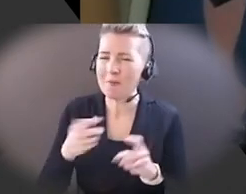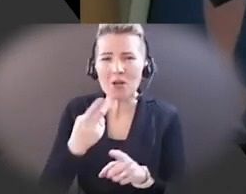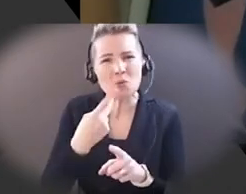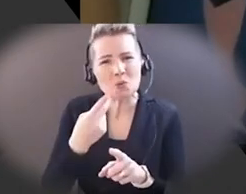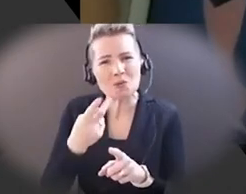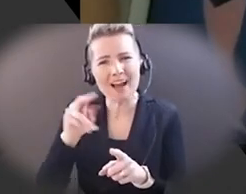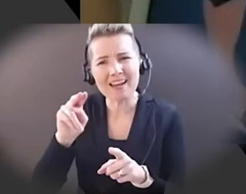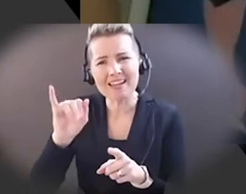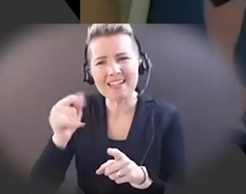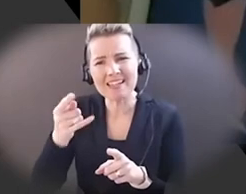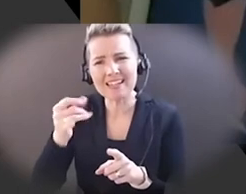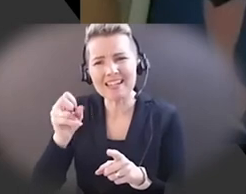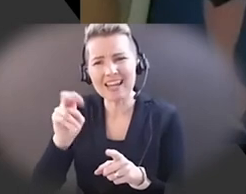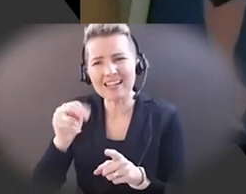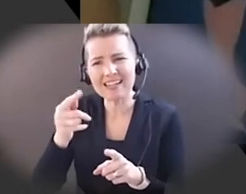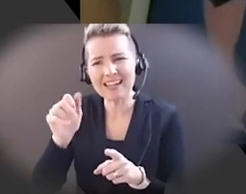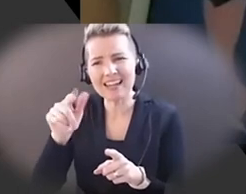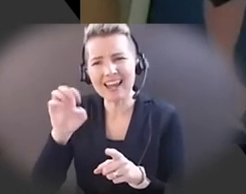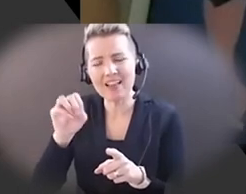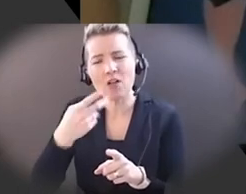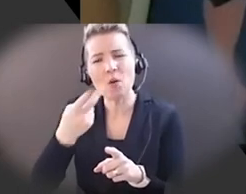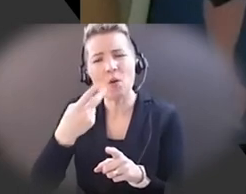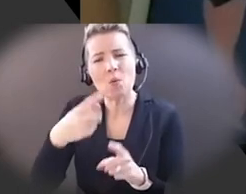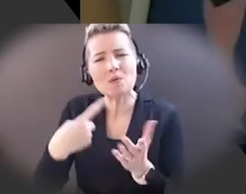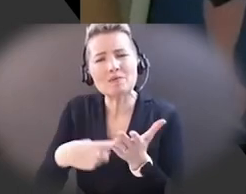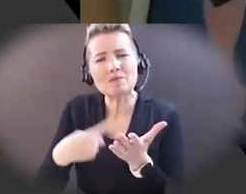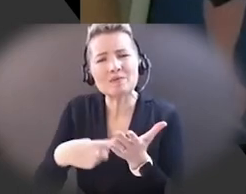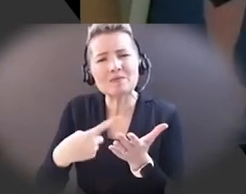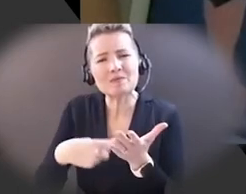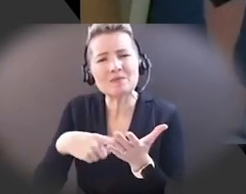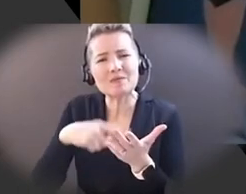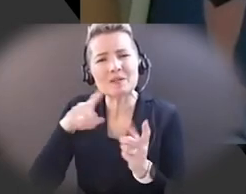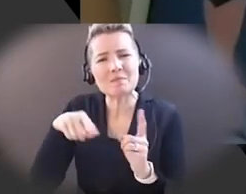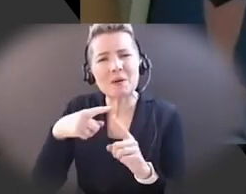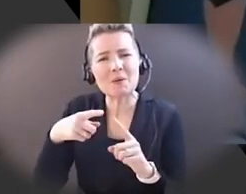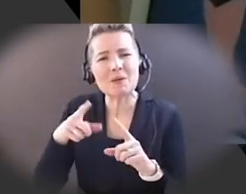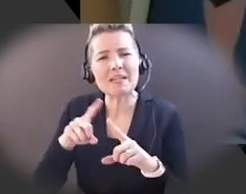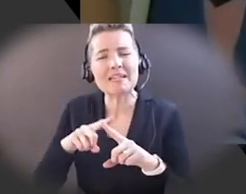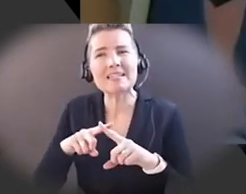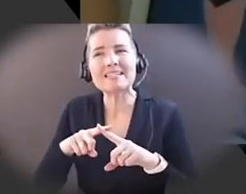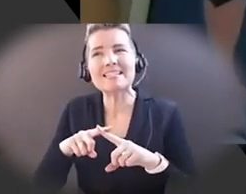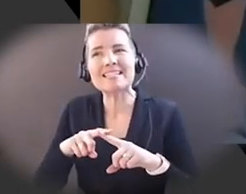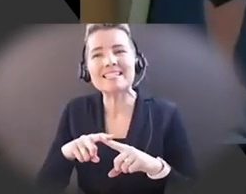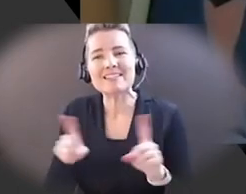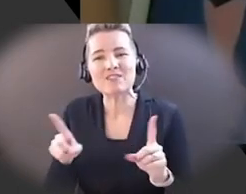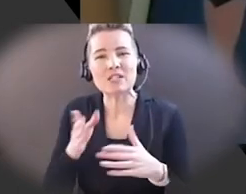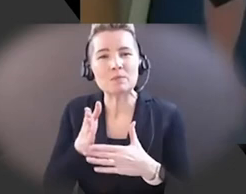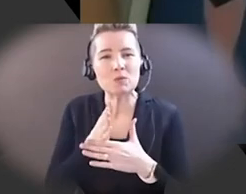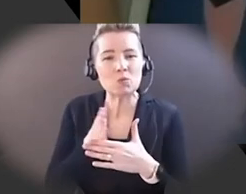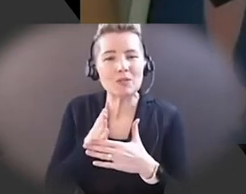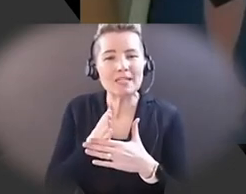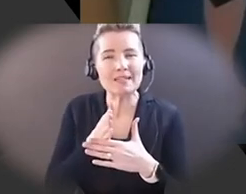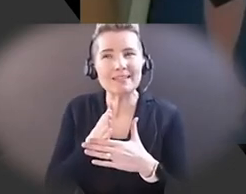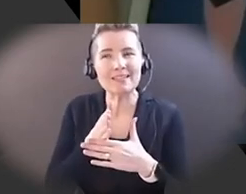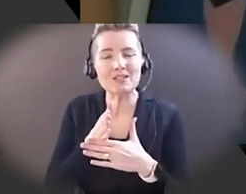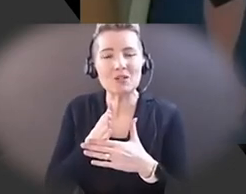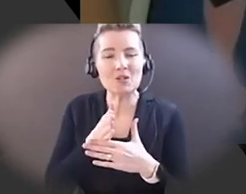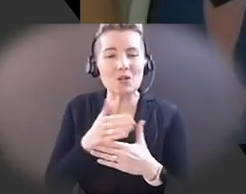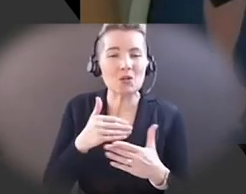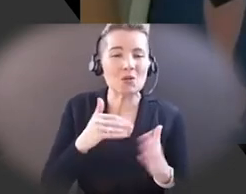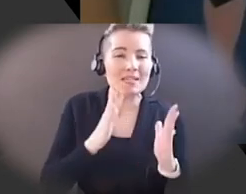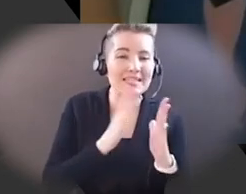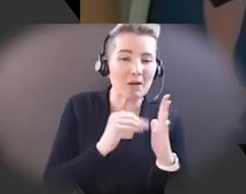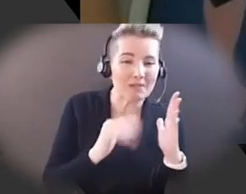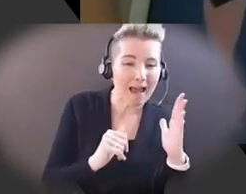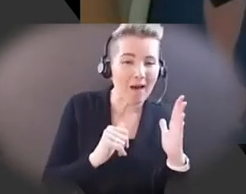conversation relating to, the differences between maybe Toronto, downtown Chinatown, and more so